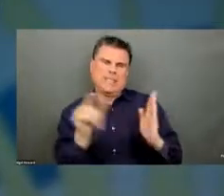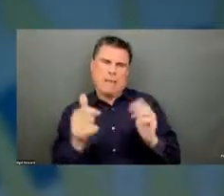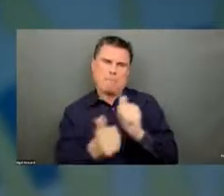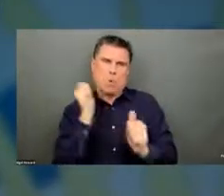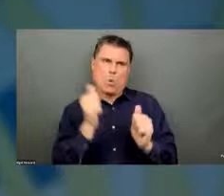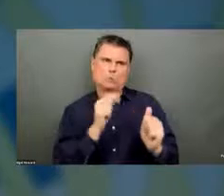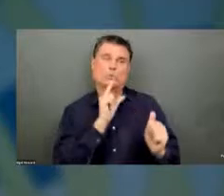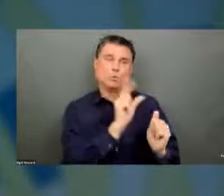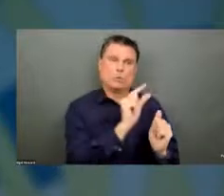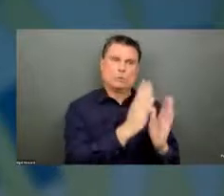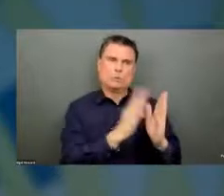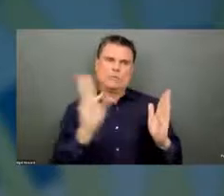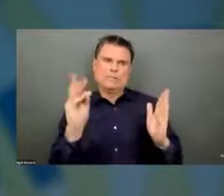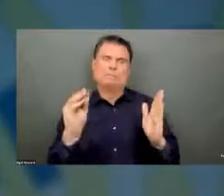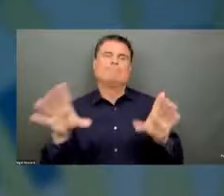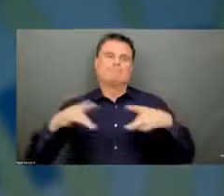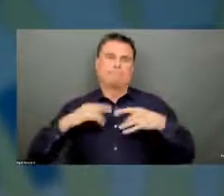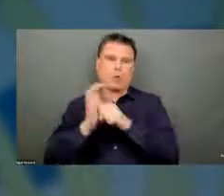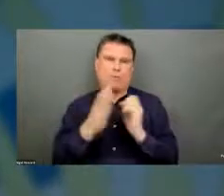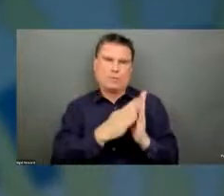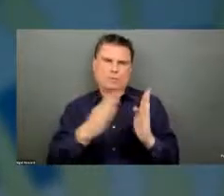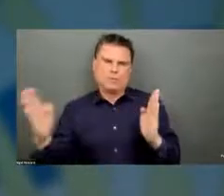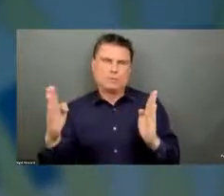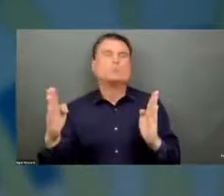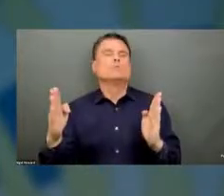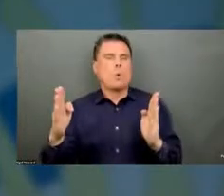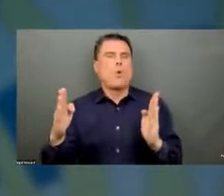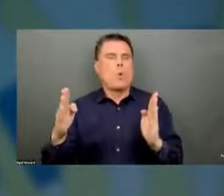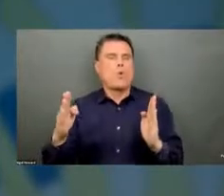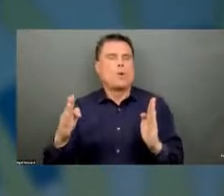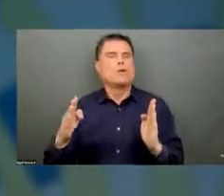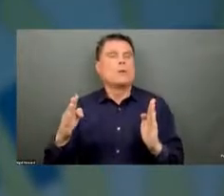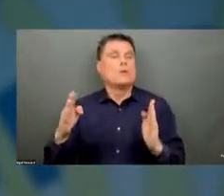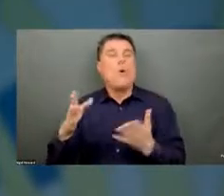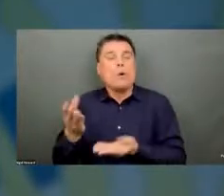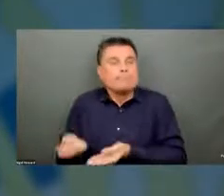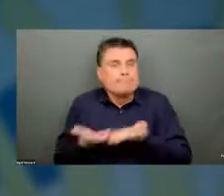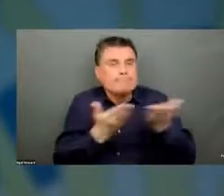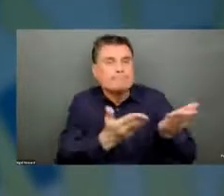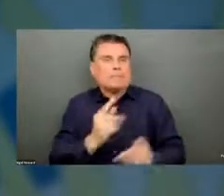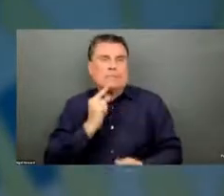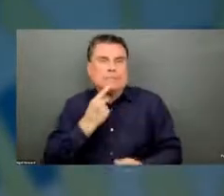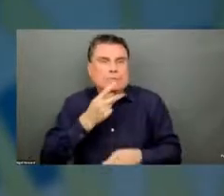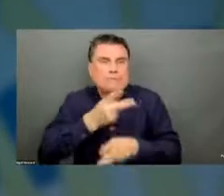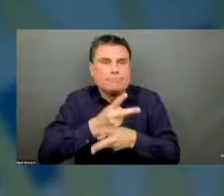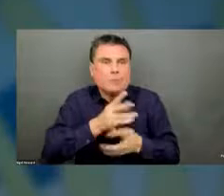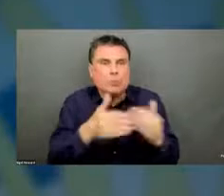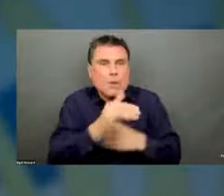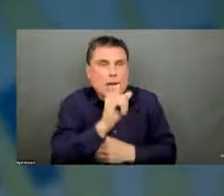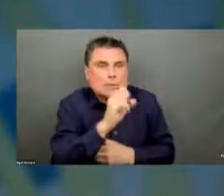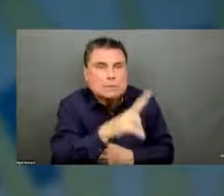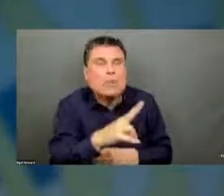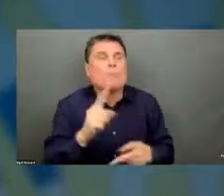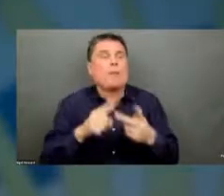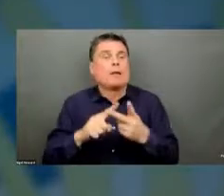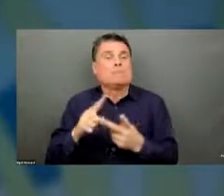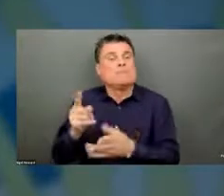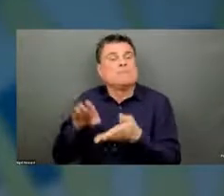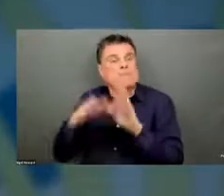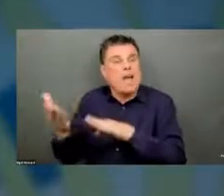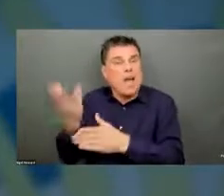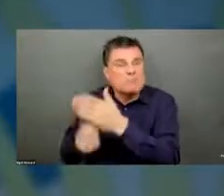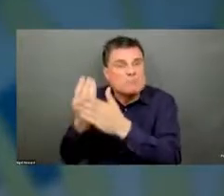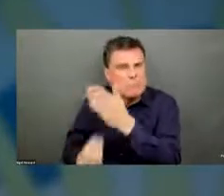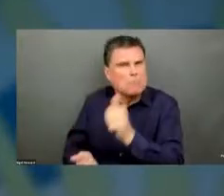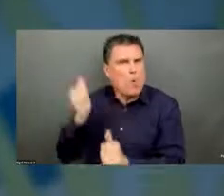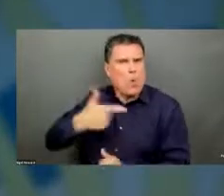ICU care, and sadly, a dramatic increase in people who are severely affected or die from COVID-19 over the age of